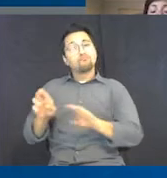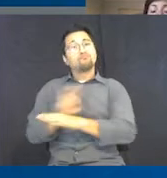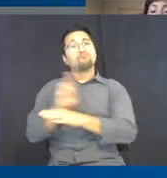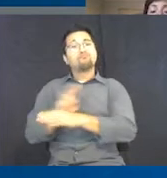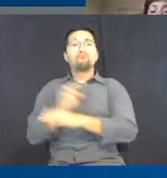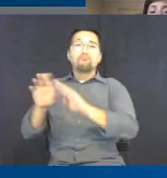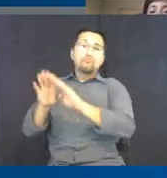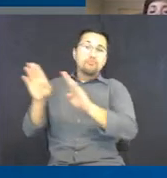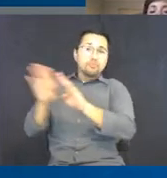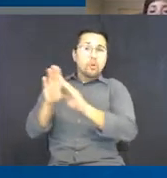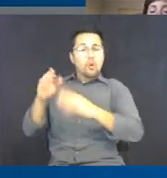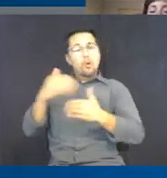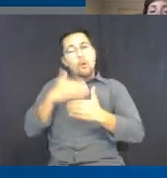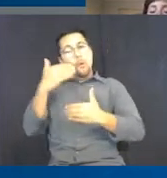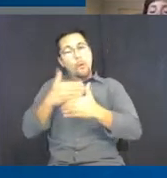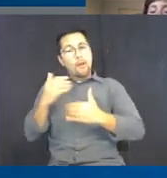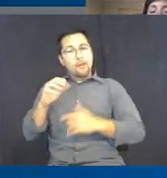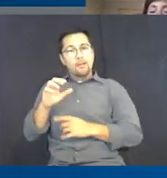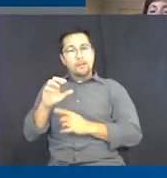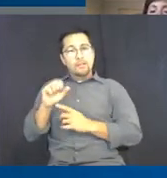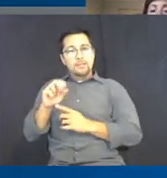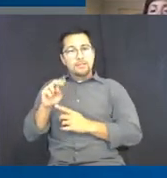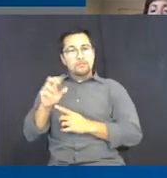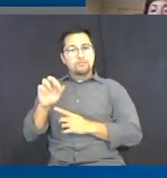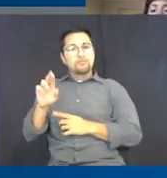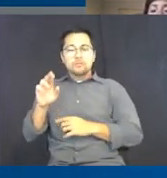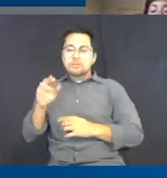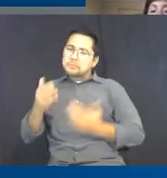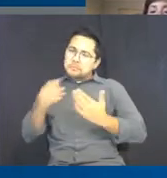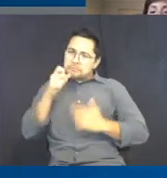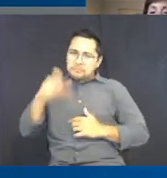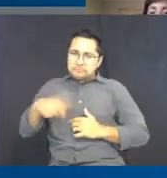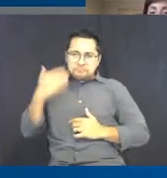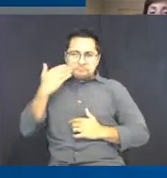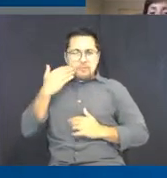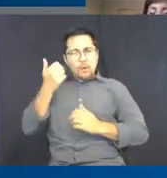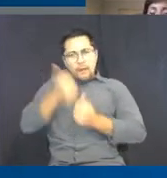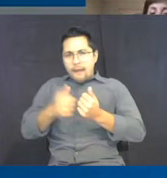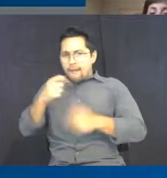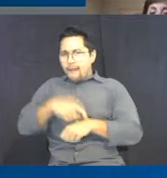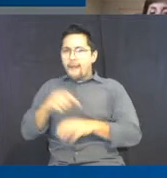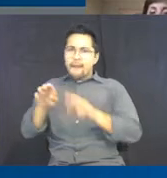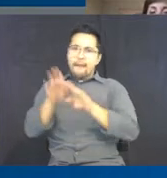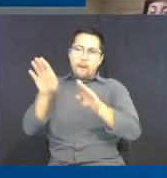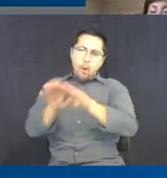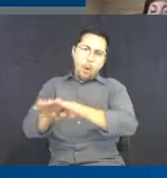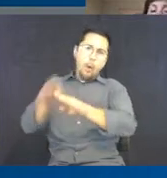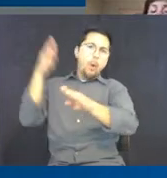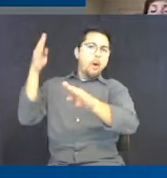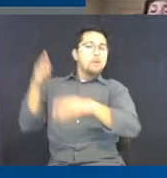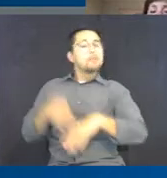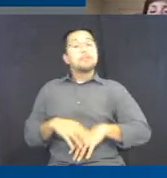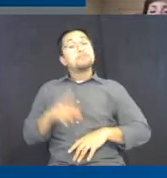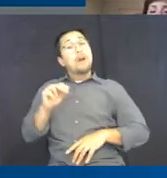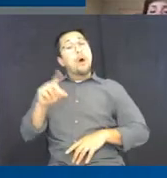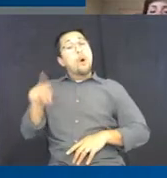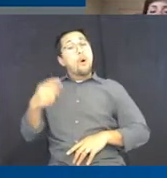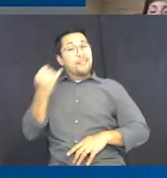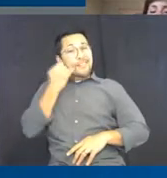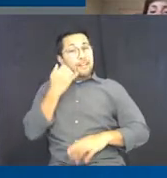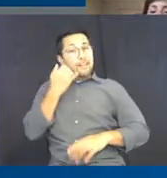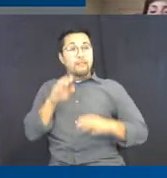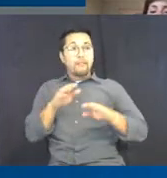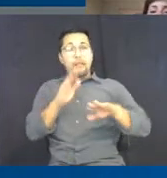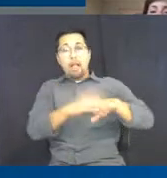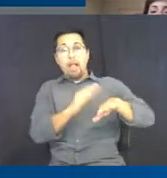the door remains open. And you can decide, when you need to receive those alerts. With door window